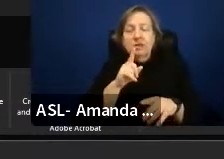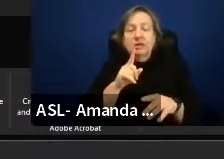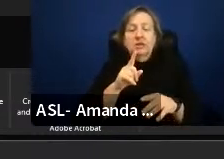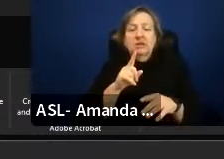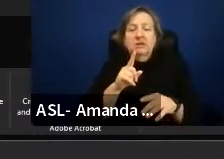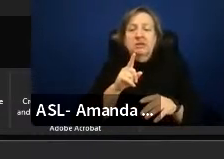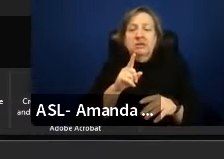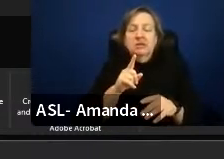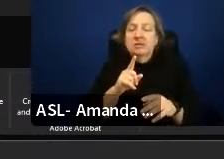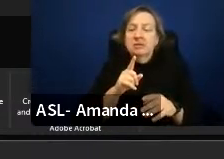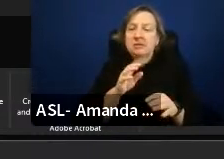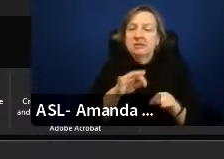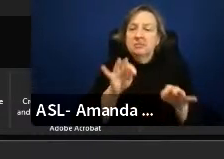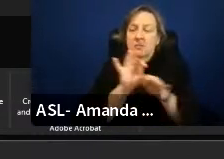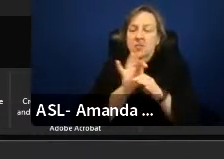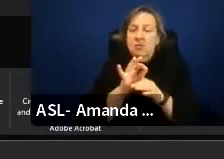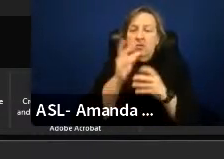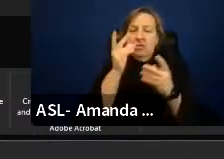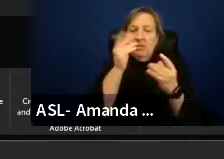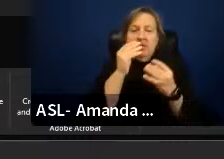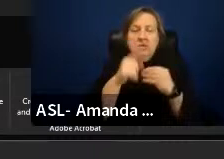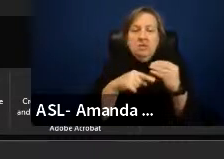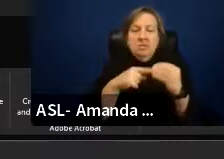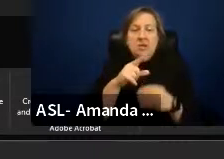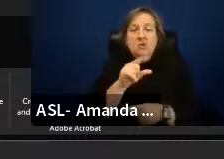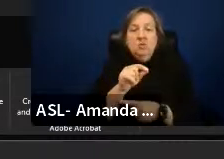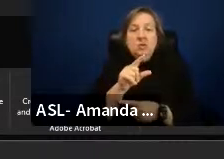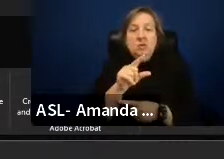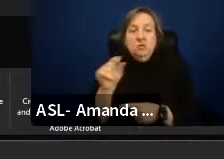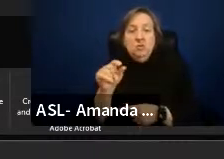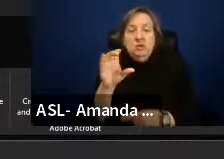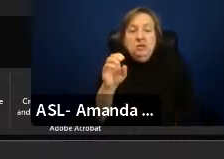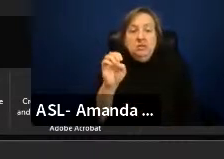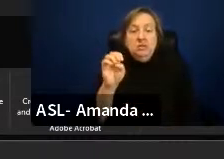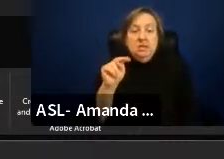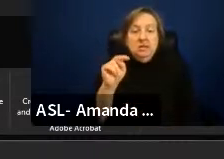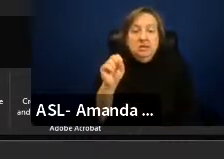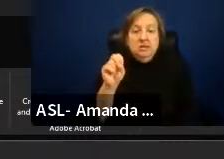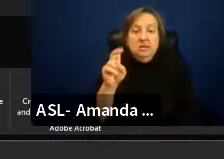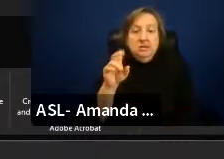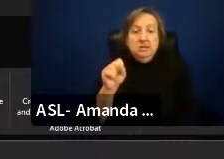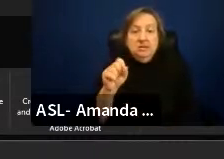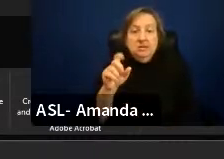about, when you look at the 2020 census data and